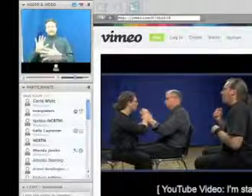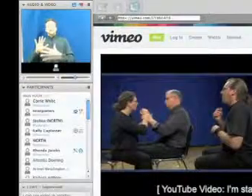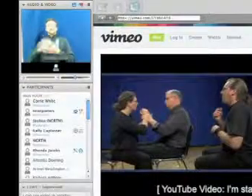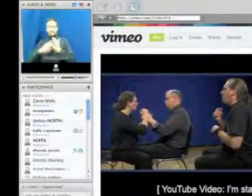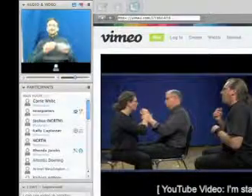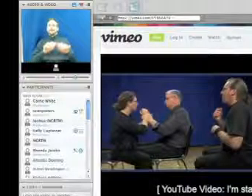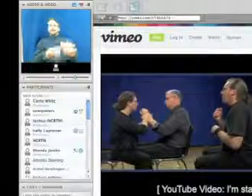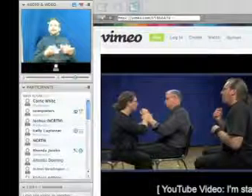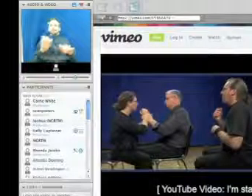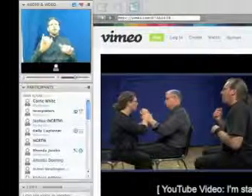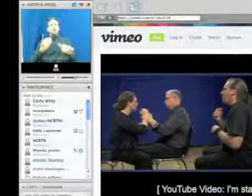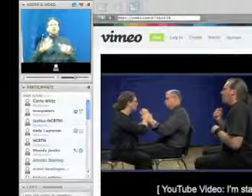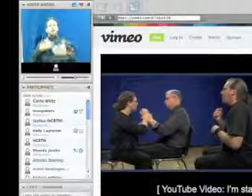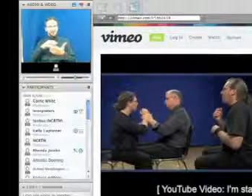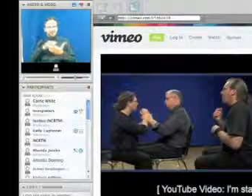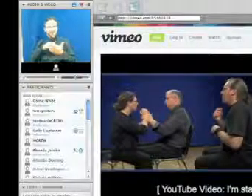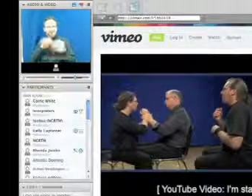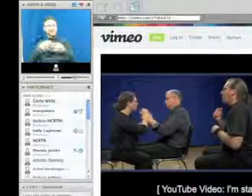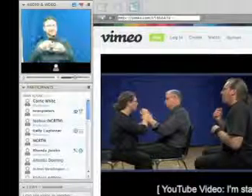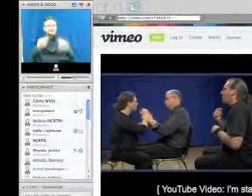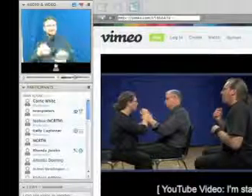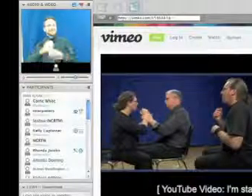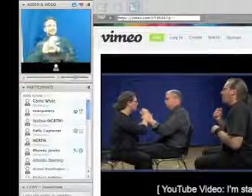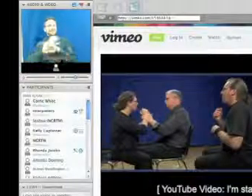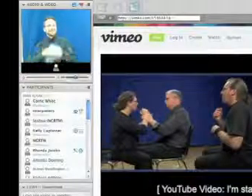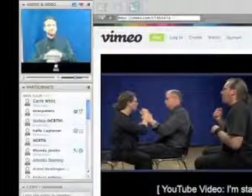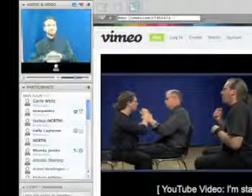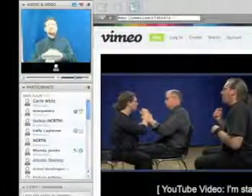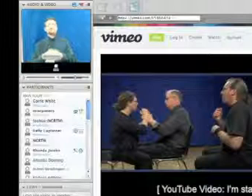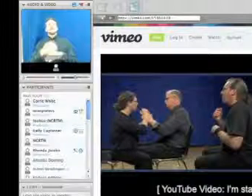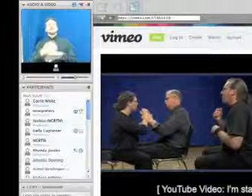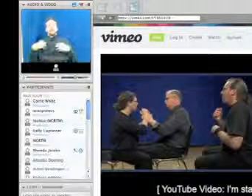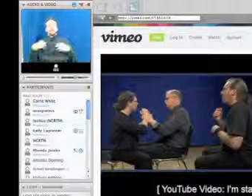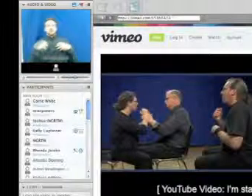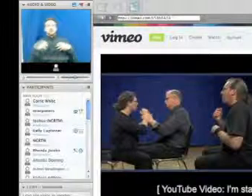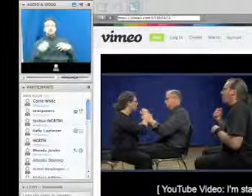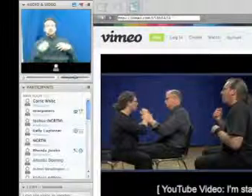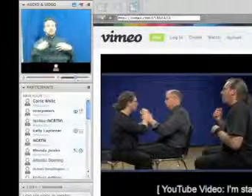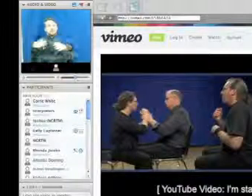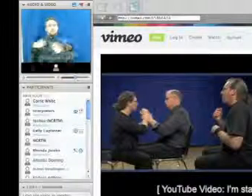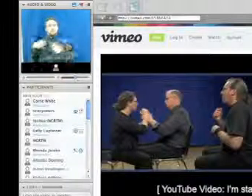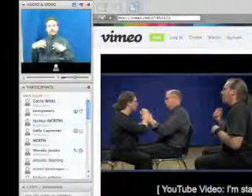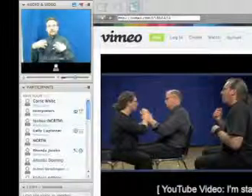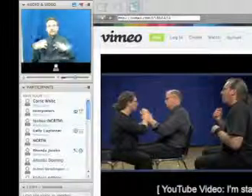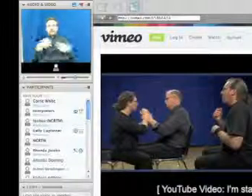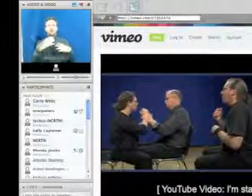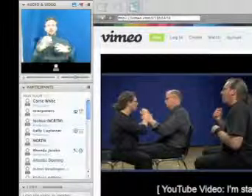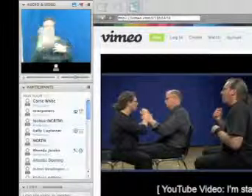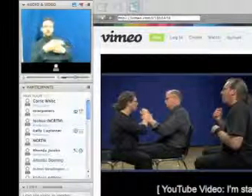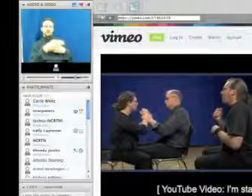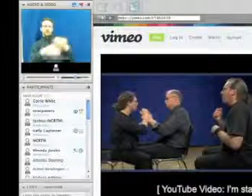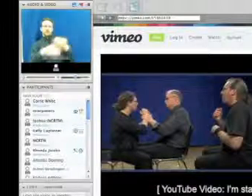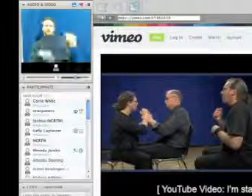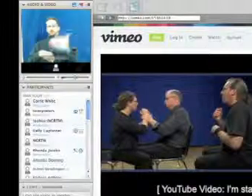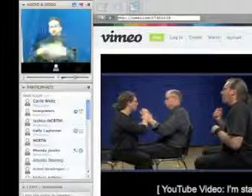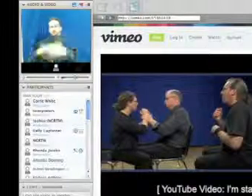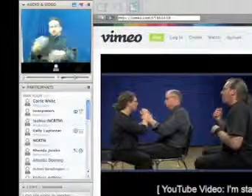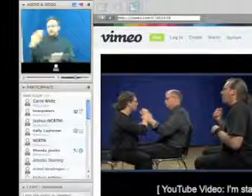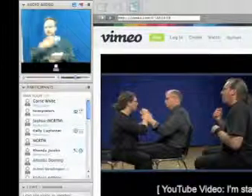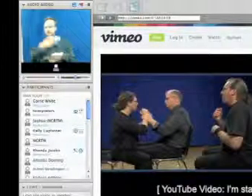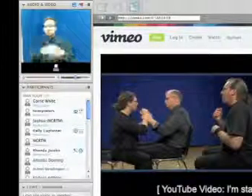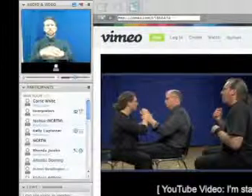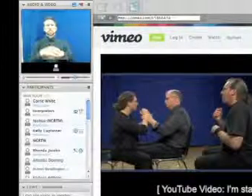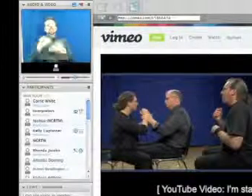So in terms of directionality and role shifting, go back and look at from